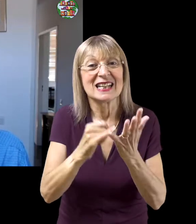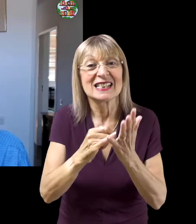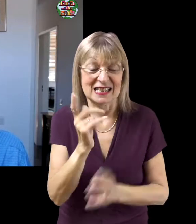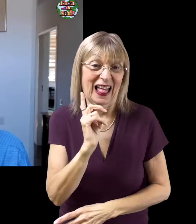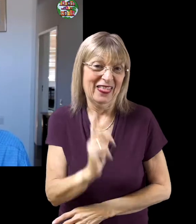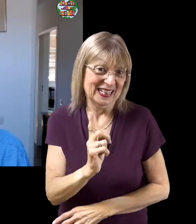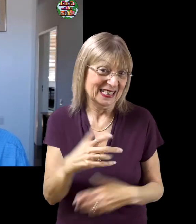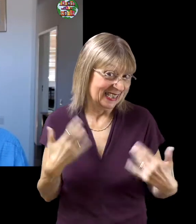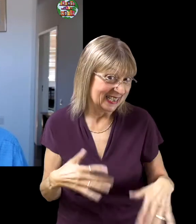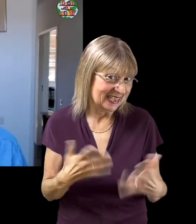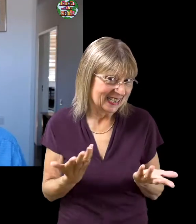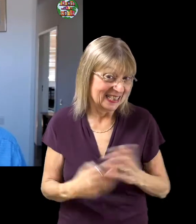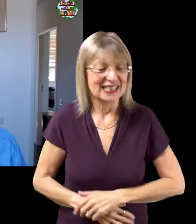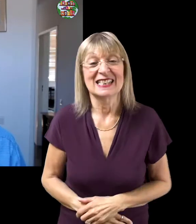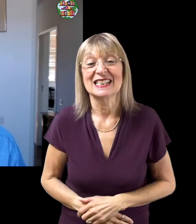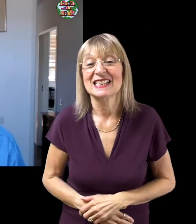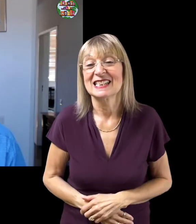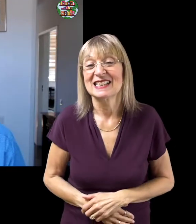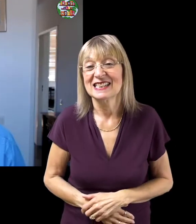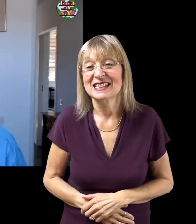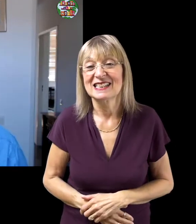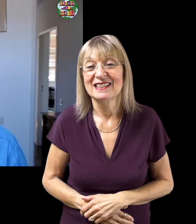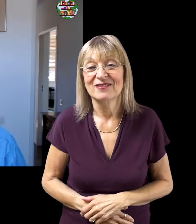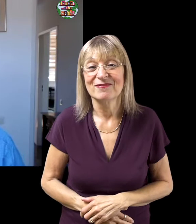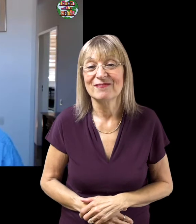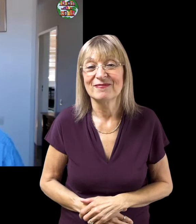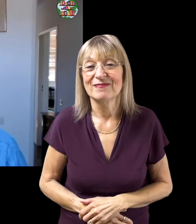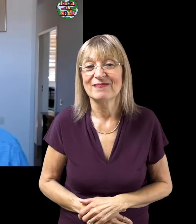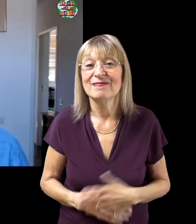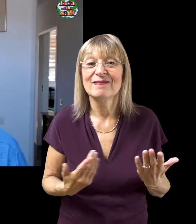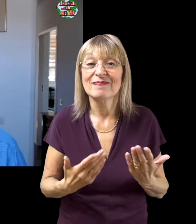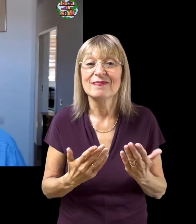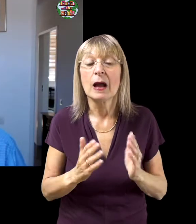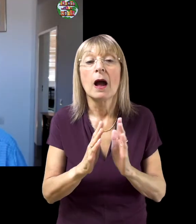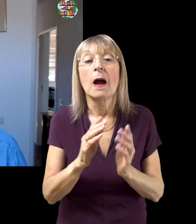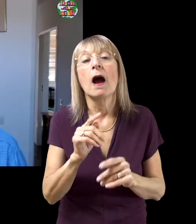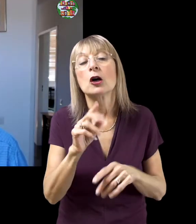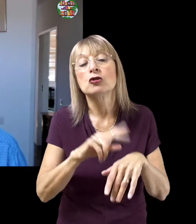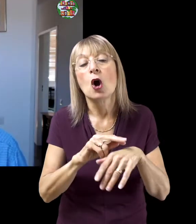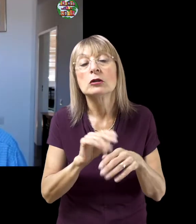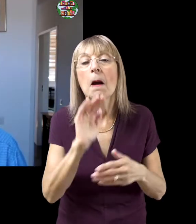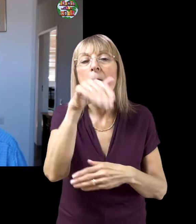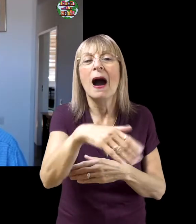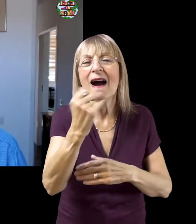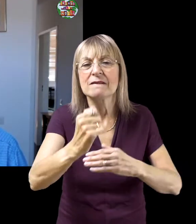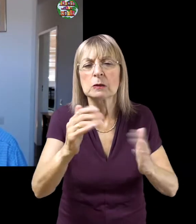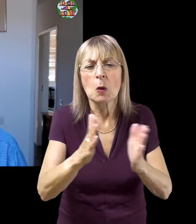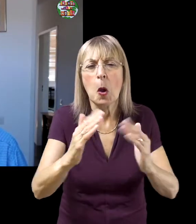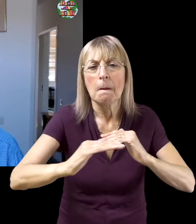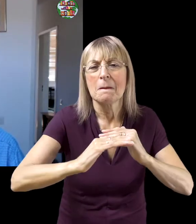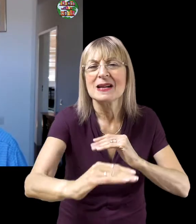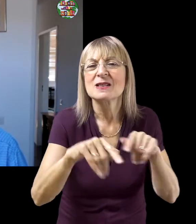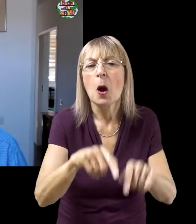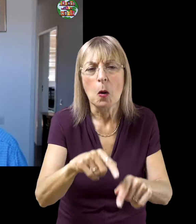paragraph where he meets Tess. And this is it. At the back of the doctor's, there was a